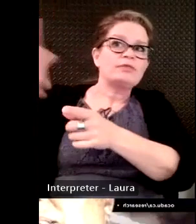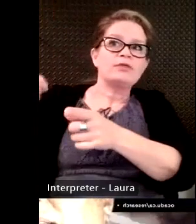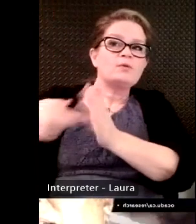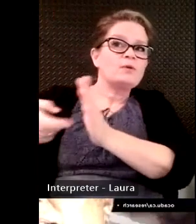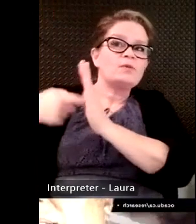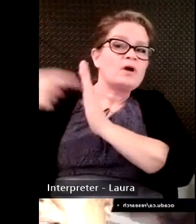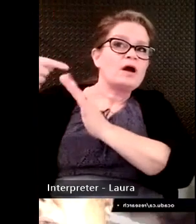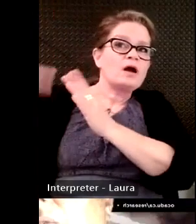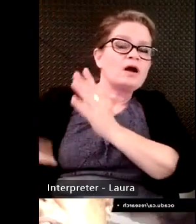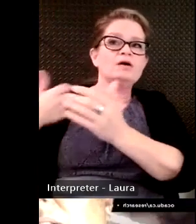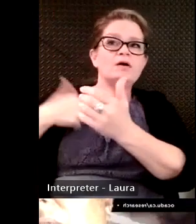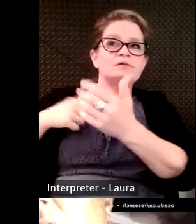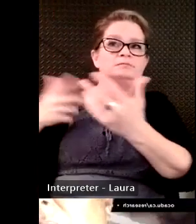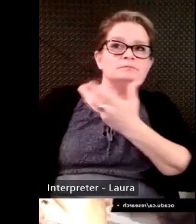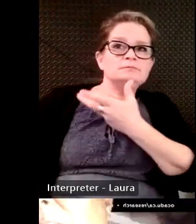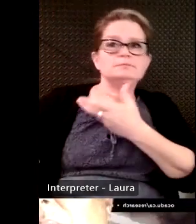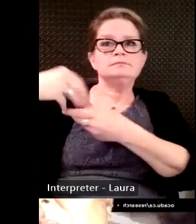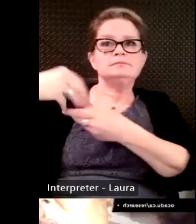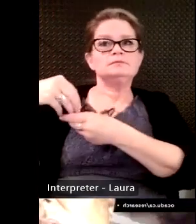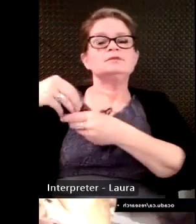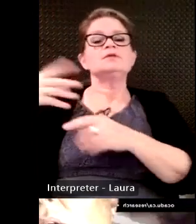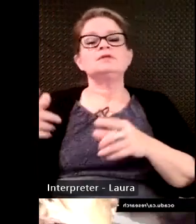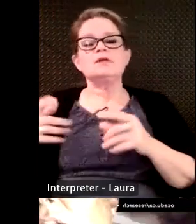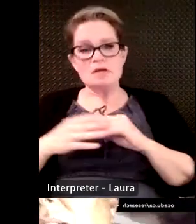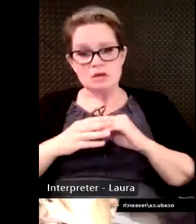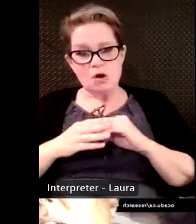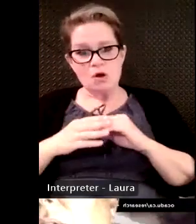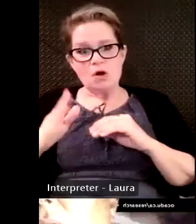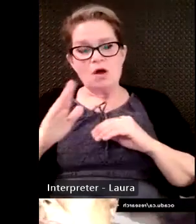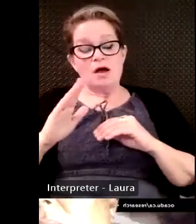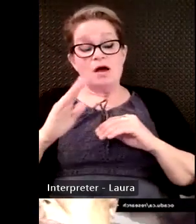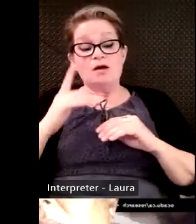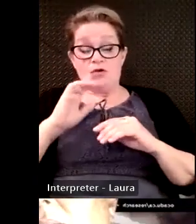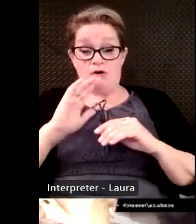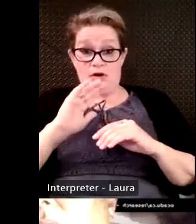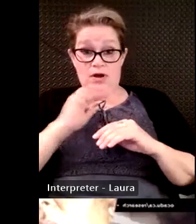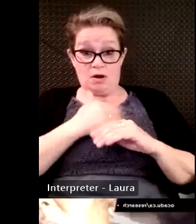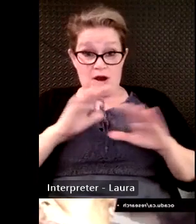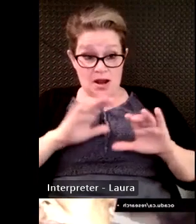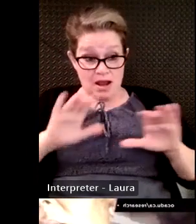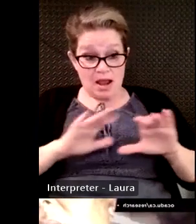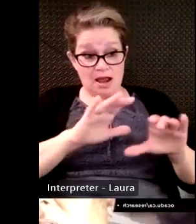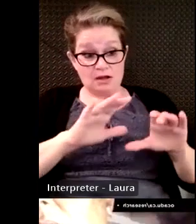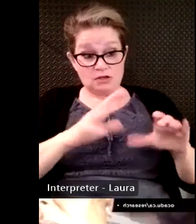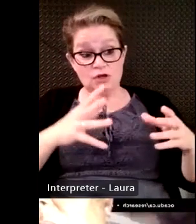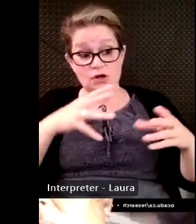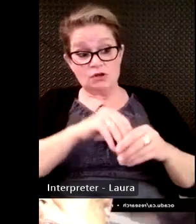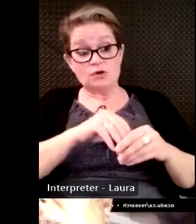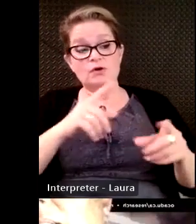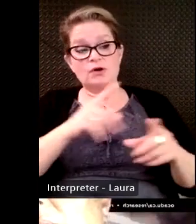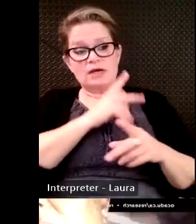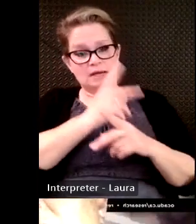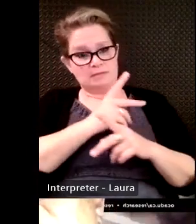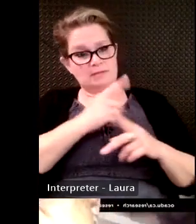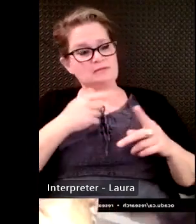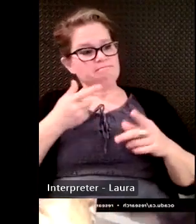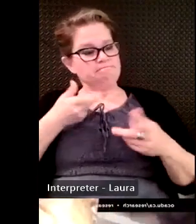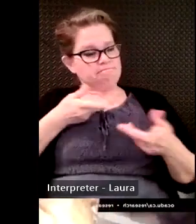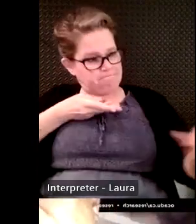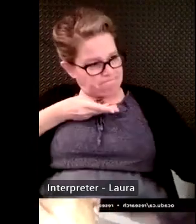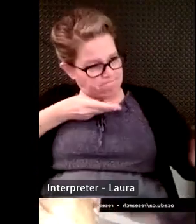and to design at the University of Derby. Our actions include maintaining discourse and discussion,